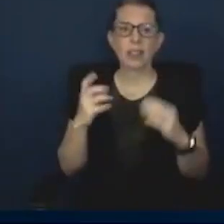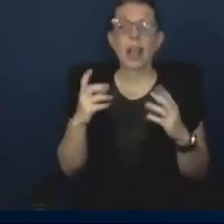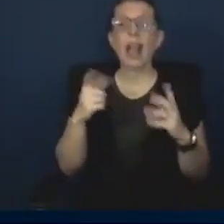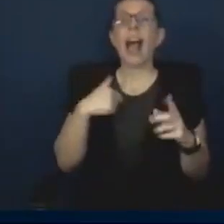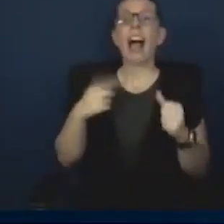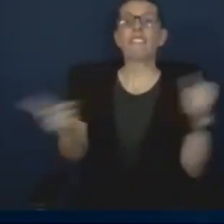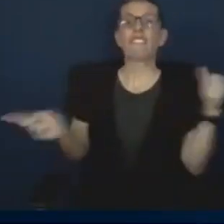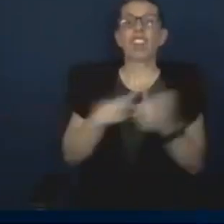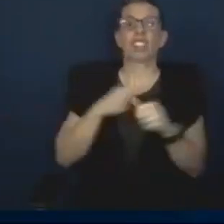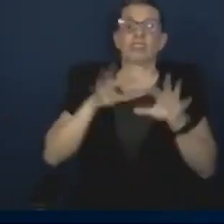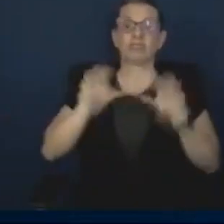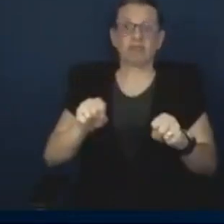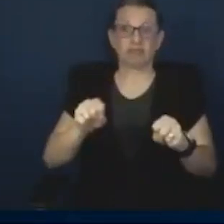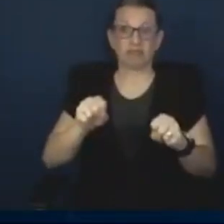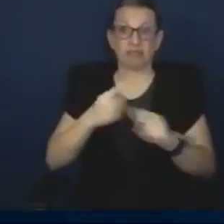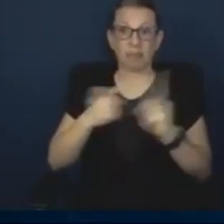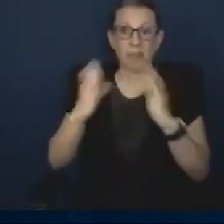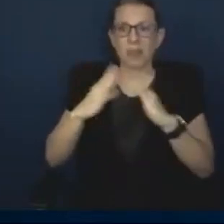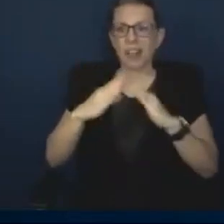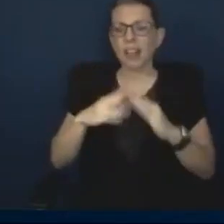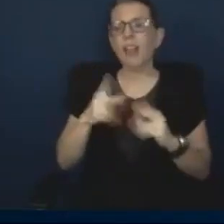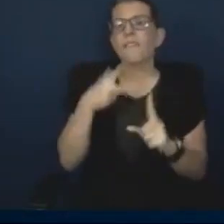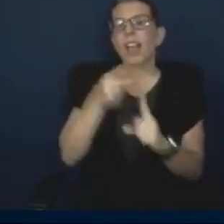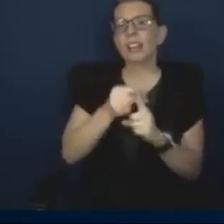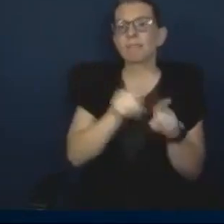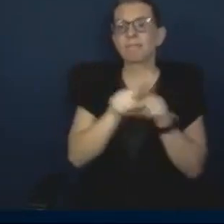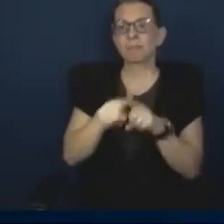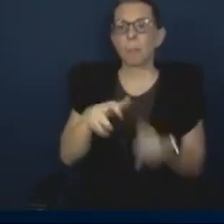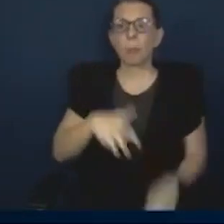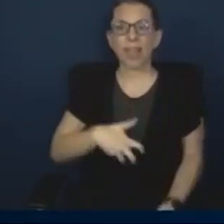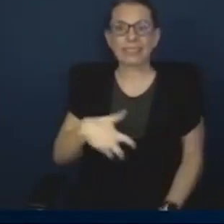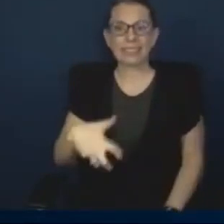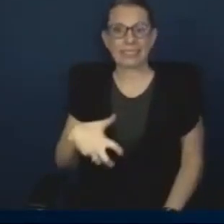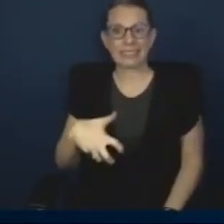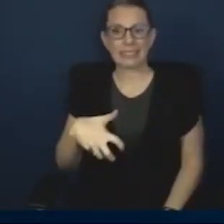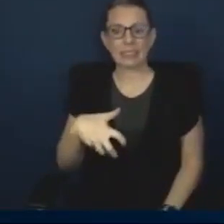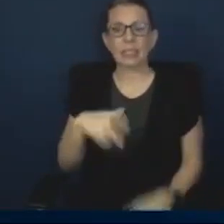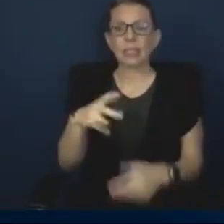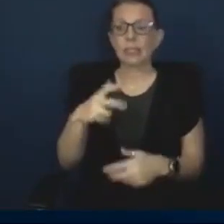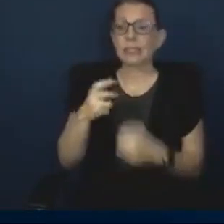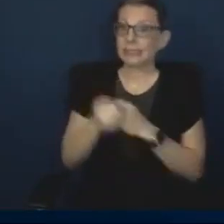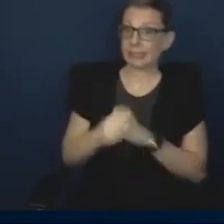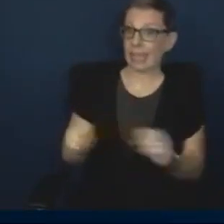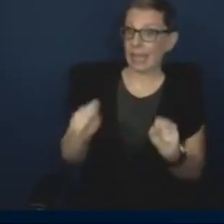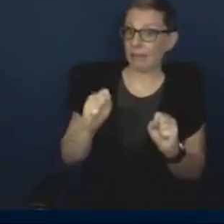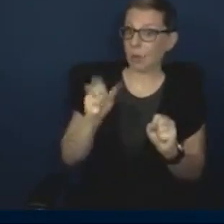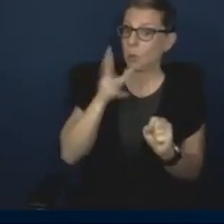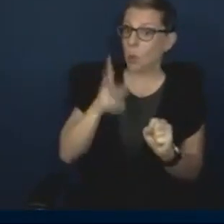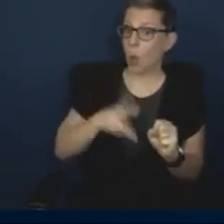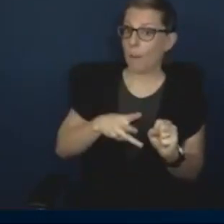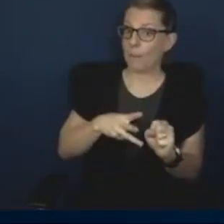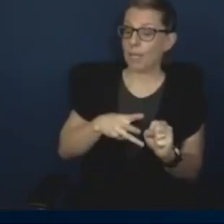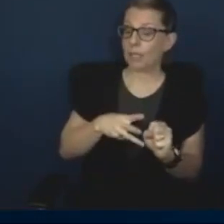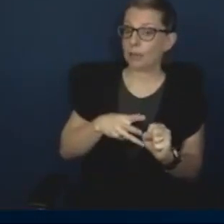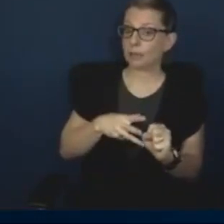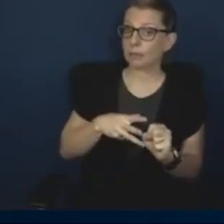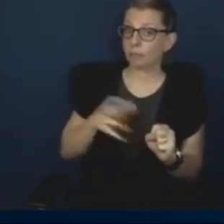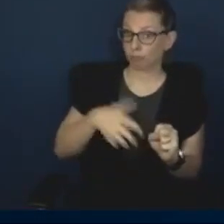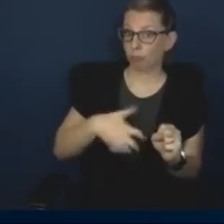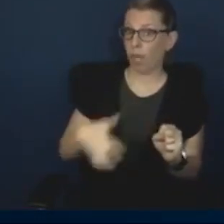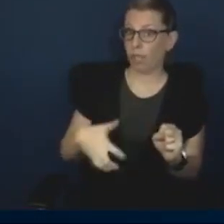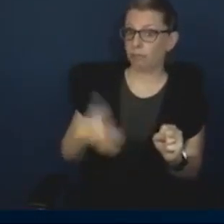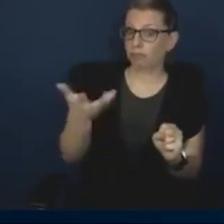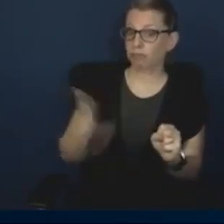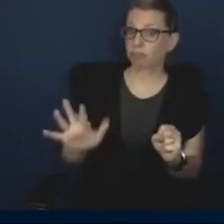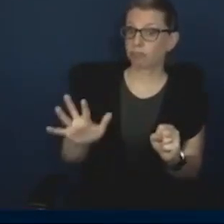Okay. Vaccination in pregnancy. Is it safe to give a woman who is pregnant